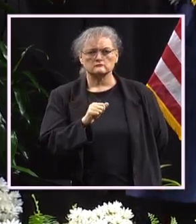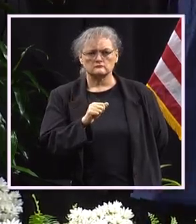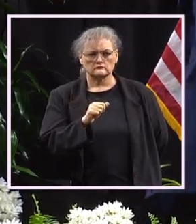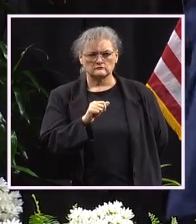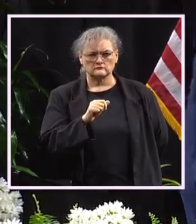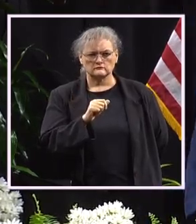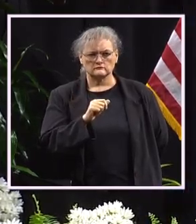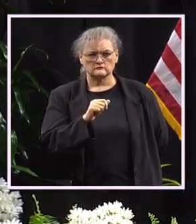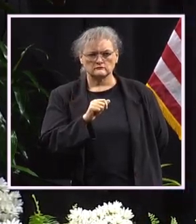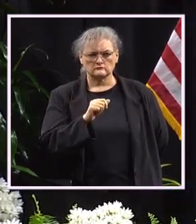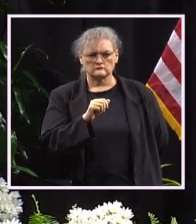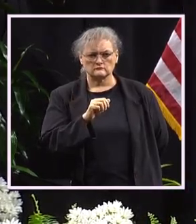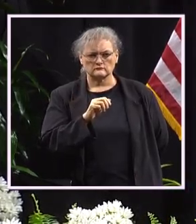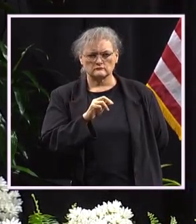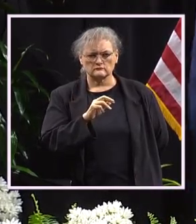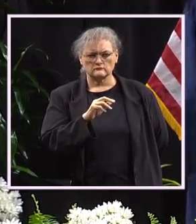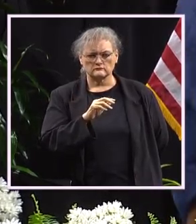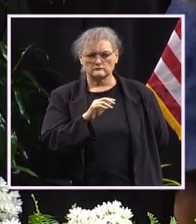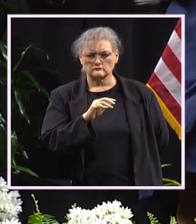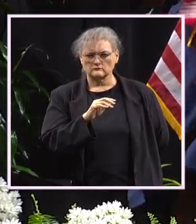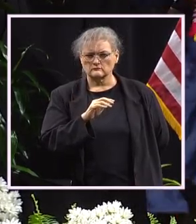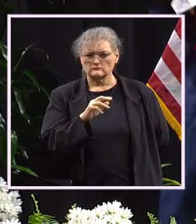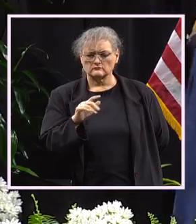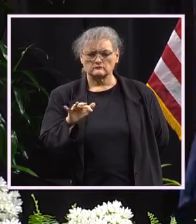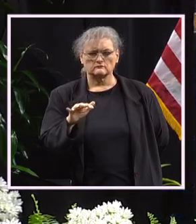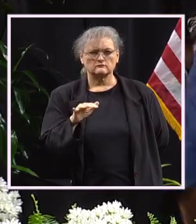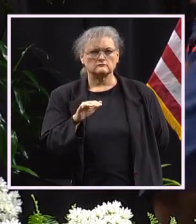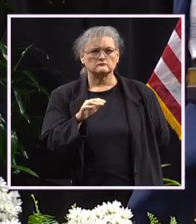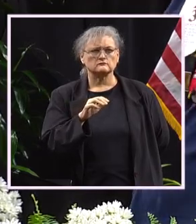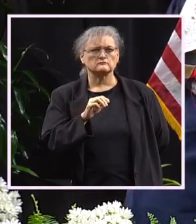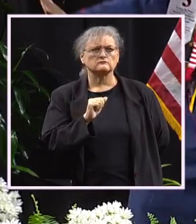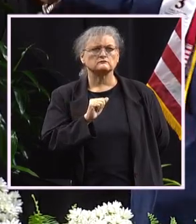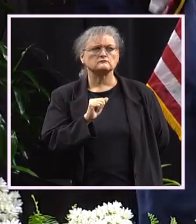Uchechi Chizoma Francisca Obi, Magna Cum Laude,